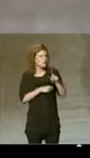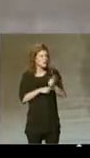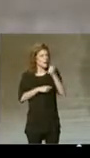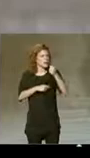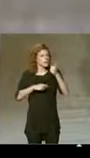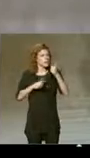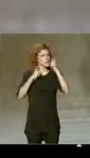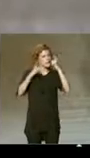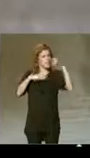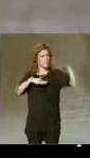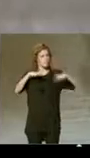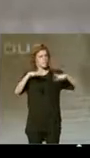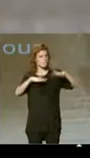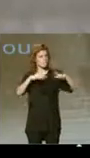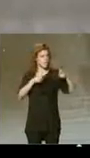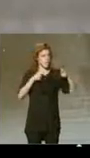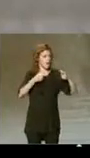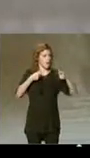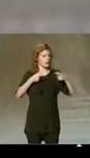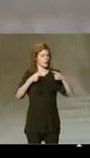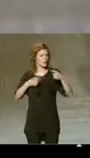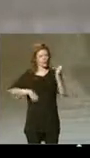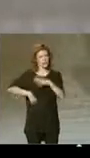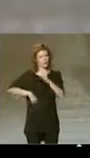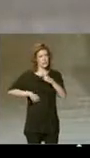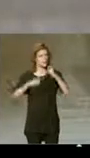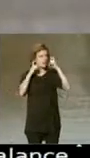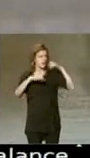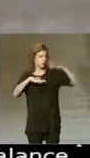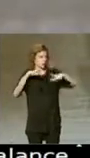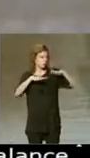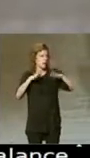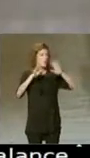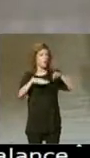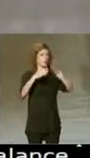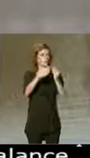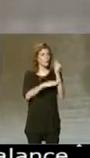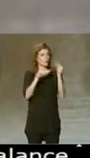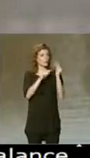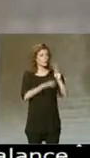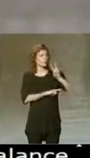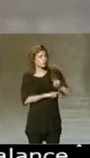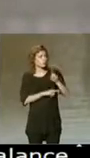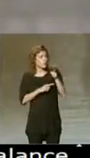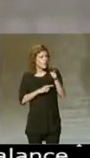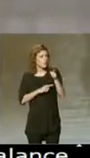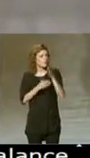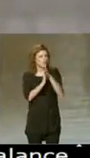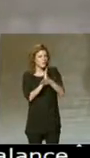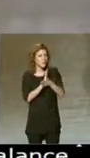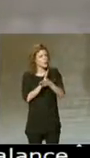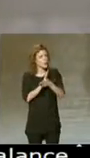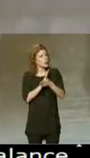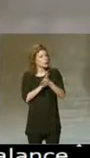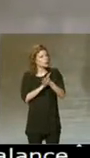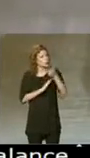approach, those who require a proper balance between expenses